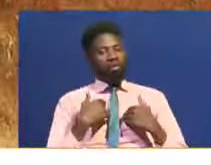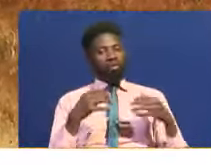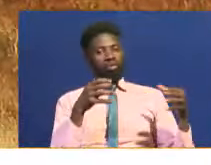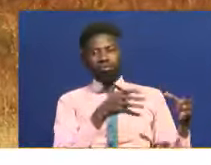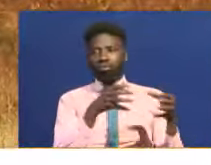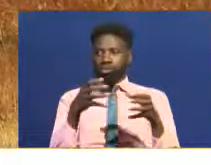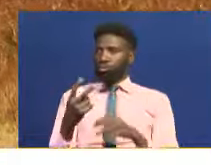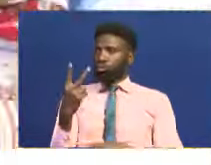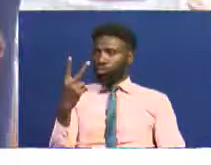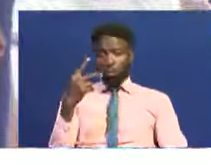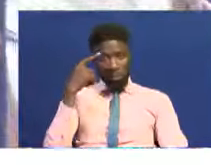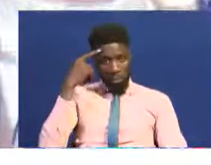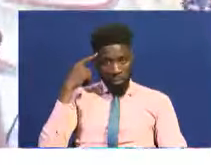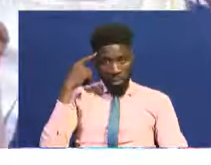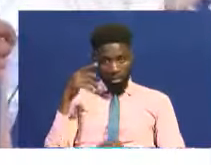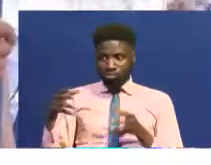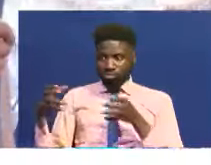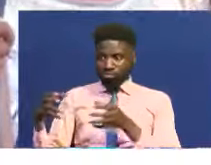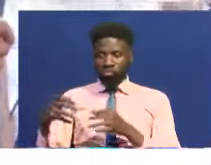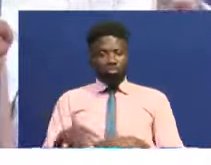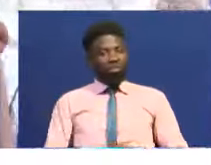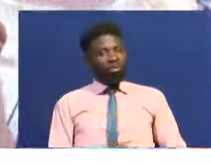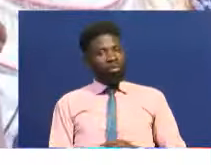rhino and the white rhino.